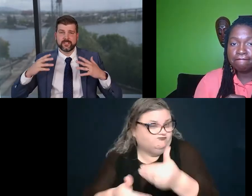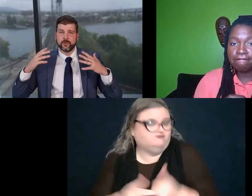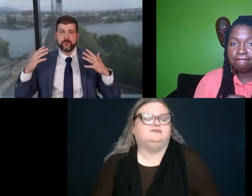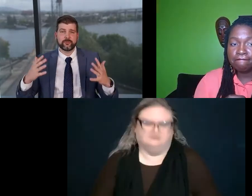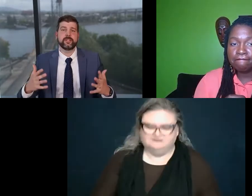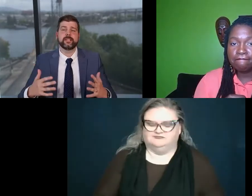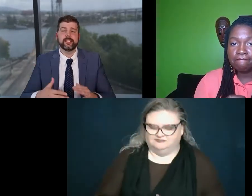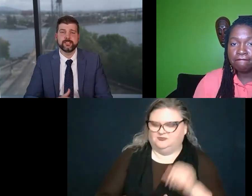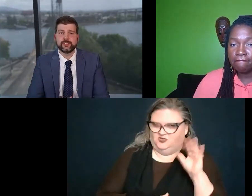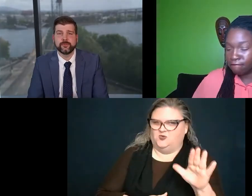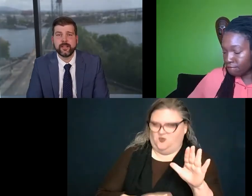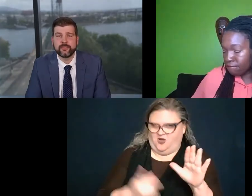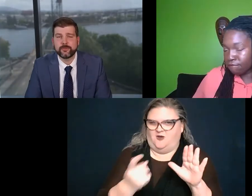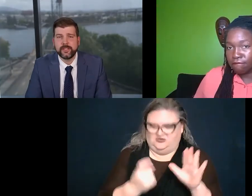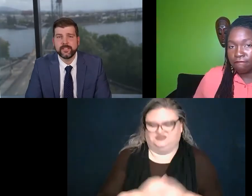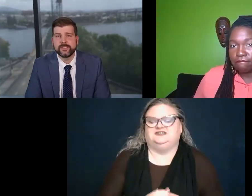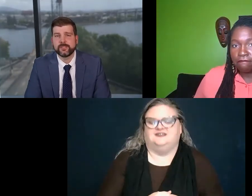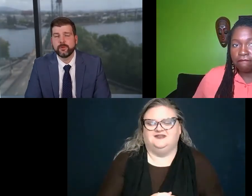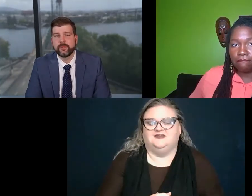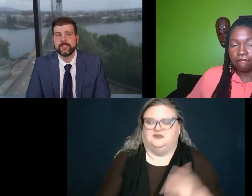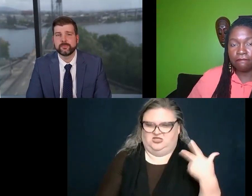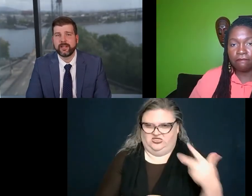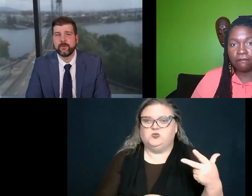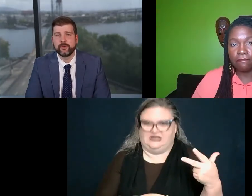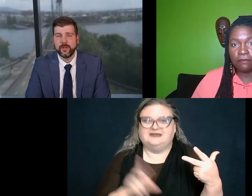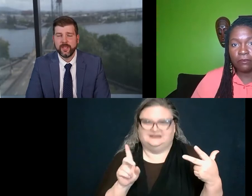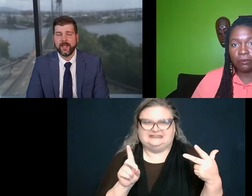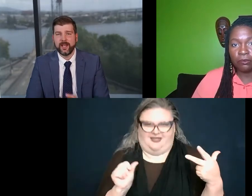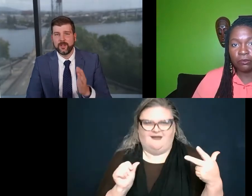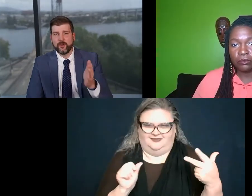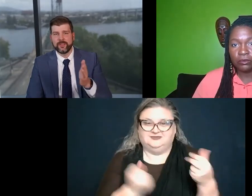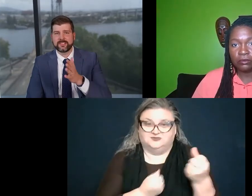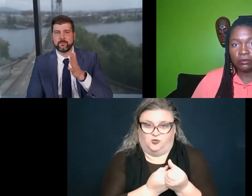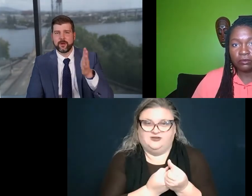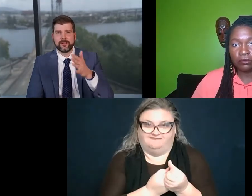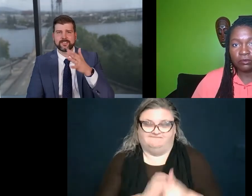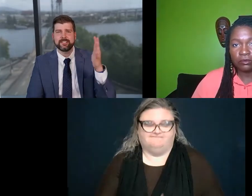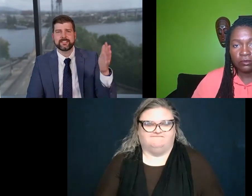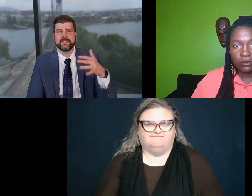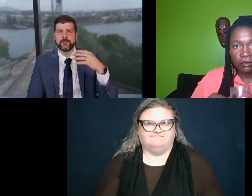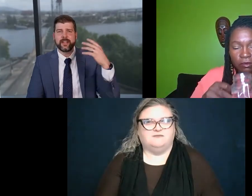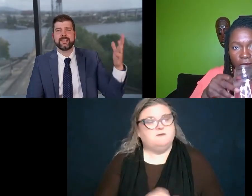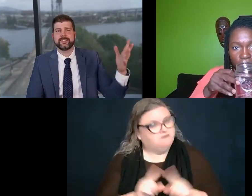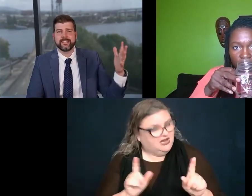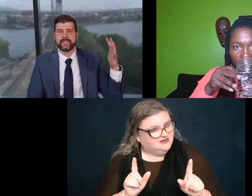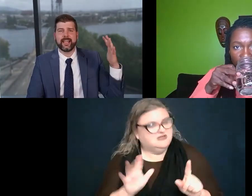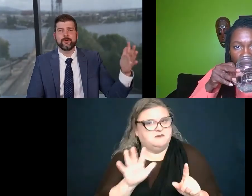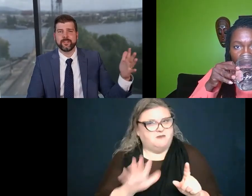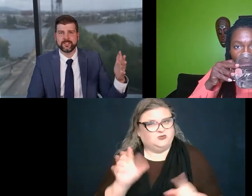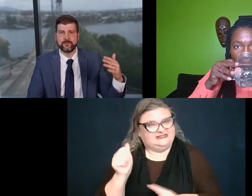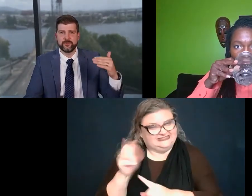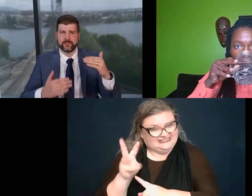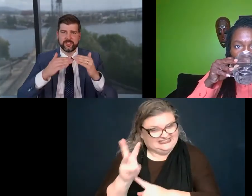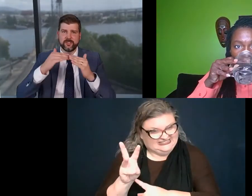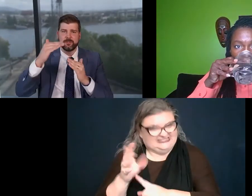question. So three DAs, you're right, three DAs supported this. But I would note that somewhere around 16 or 18